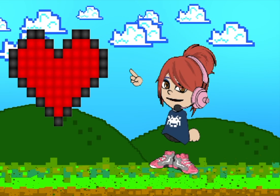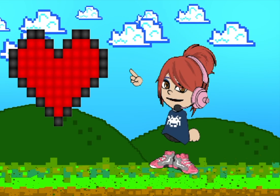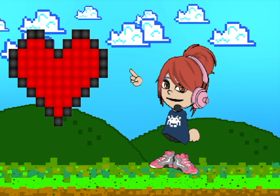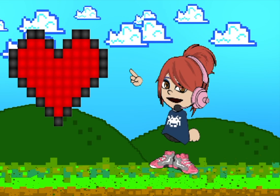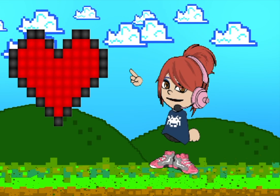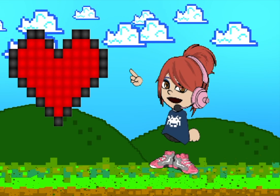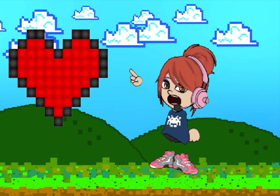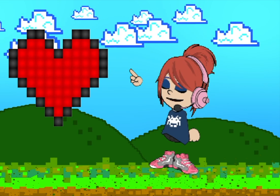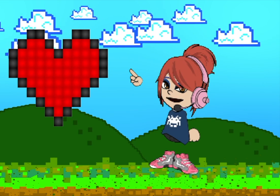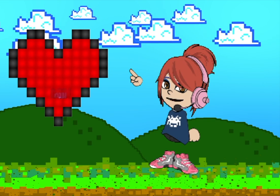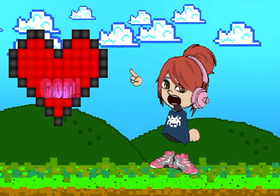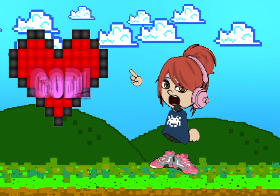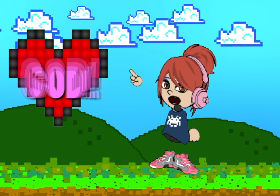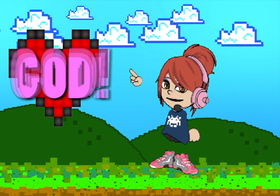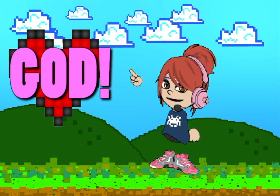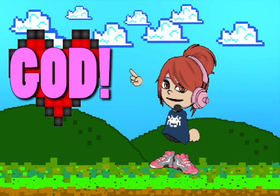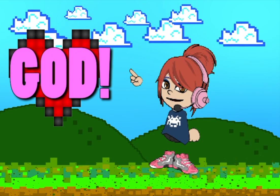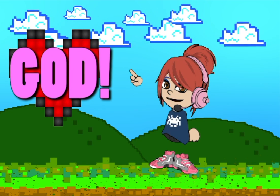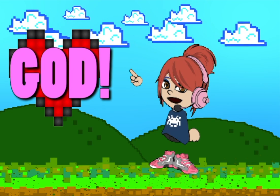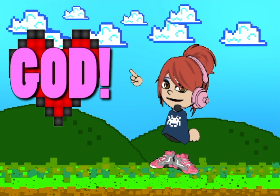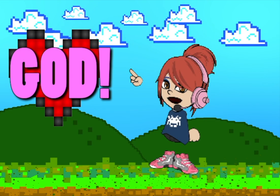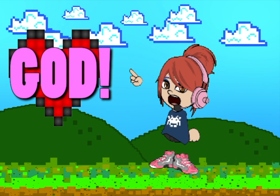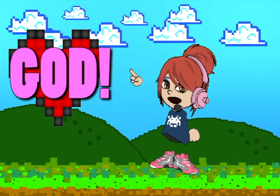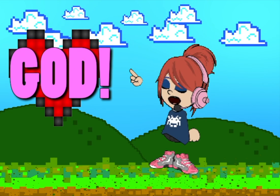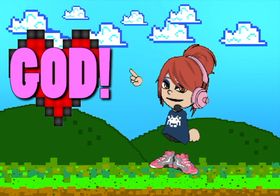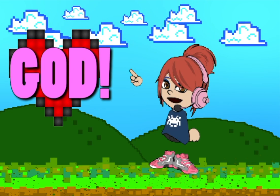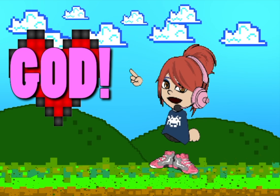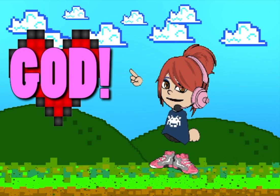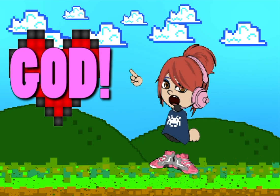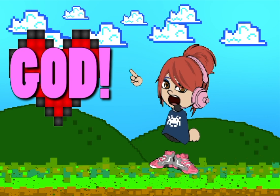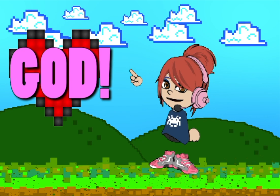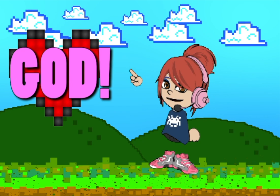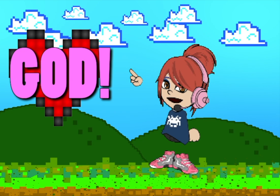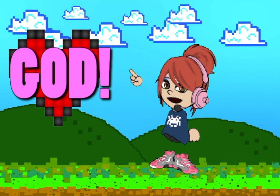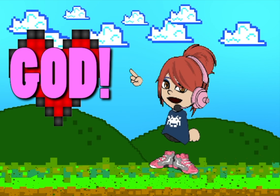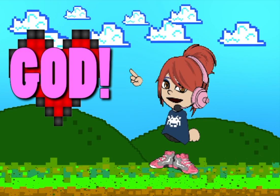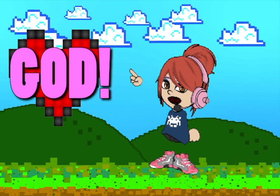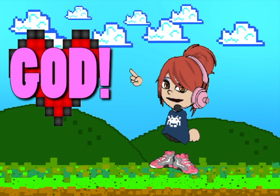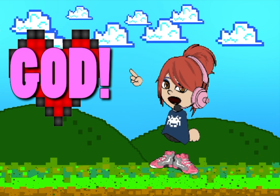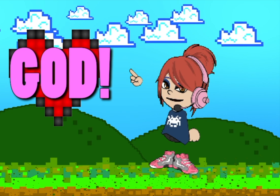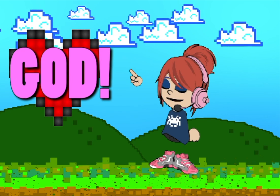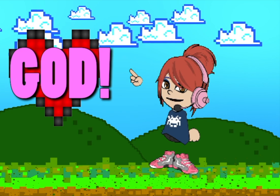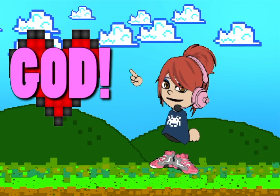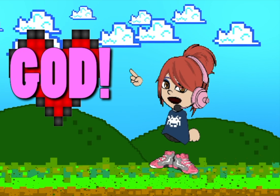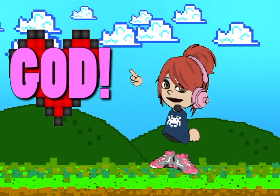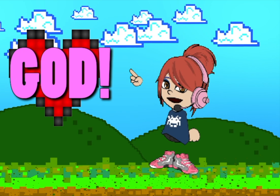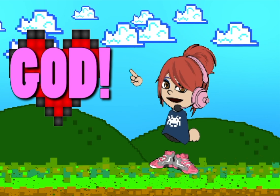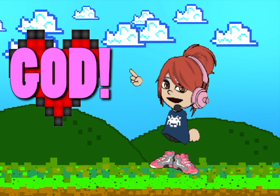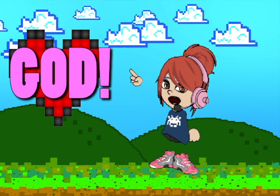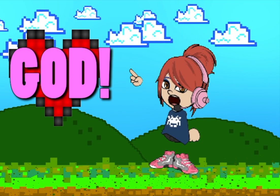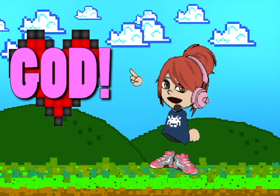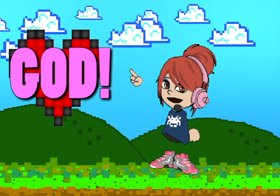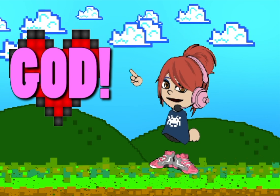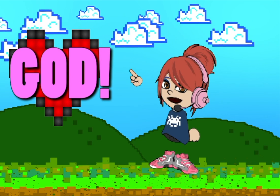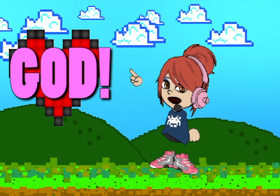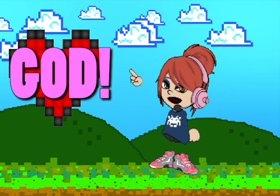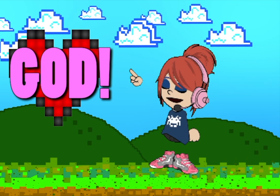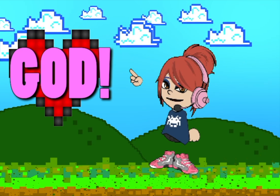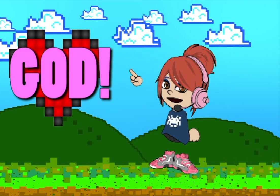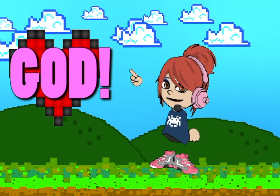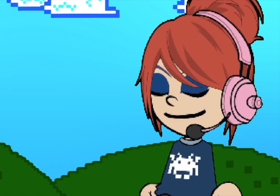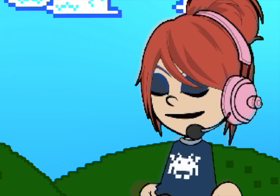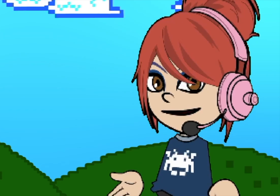up, and that's God. He'll fill you up in your heart and your life, and you'll never be the